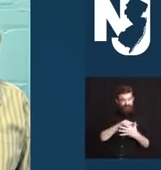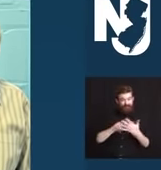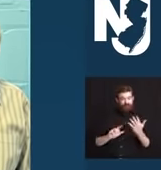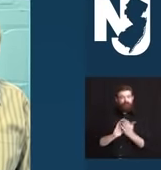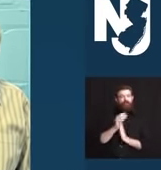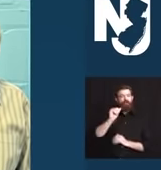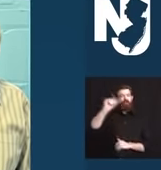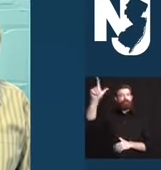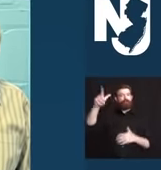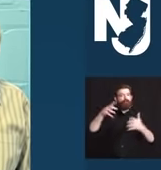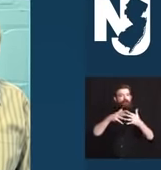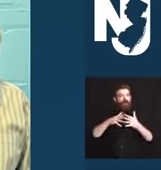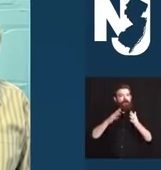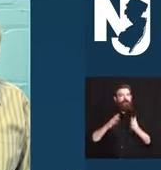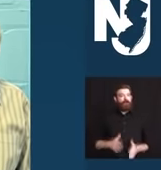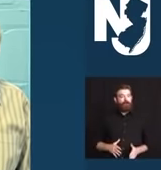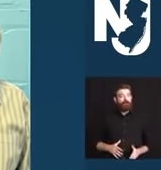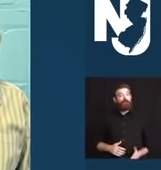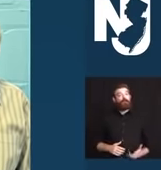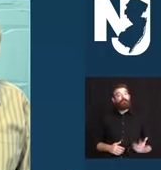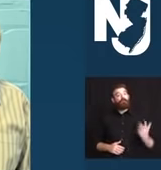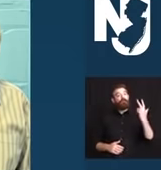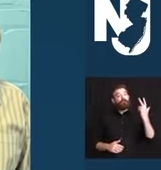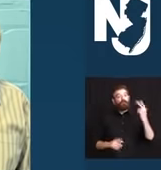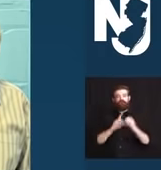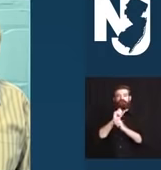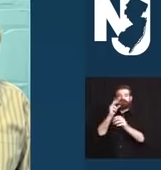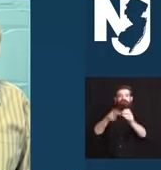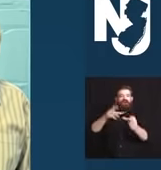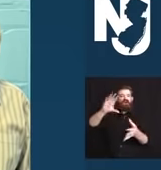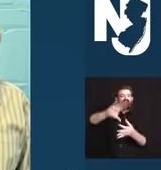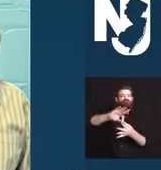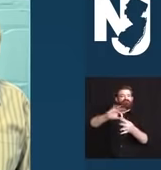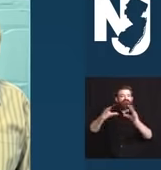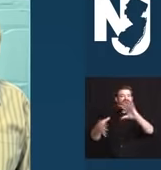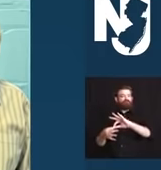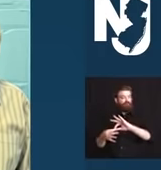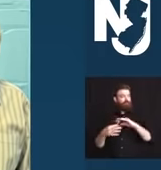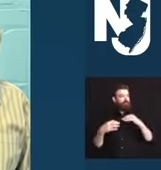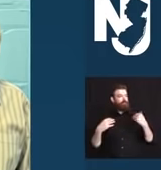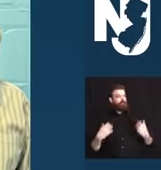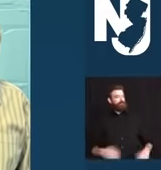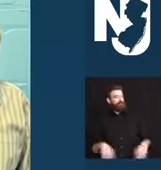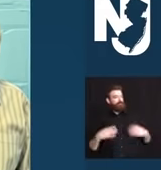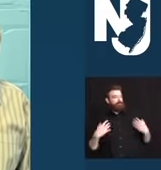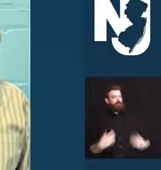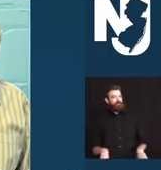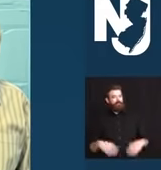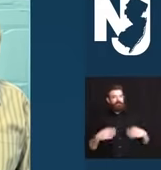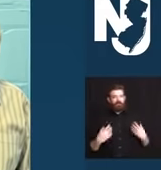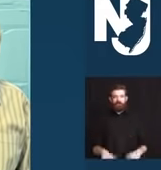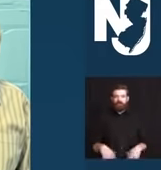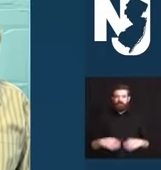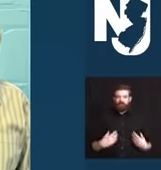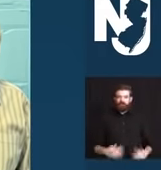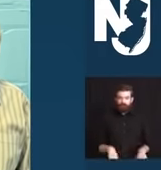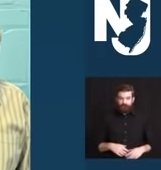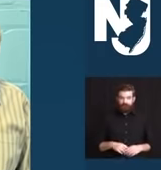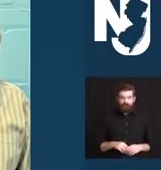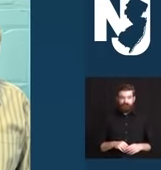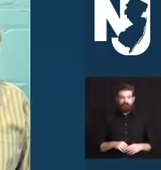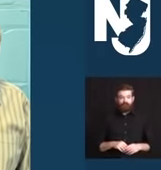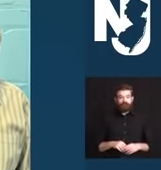qualifying standards. For all of this, there is little wonder that the track and football field at West Orange High was dedicated